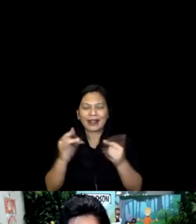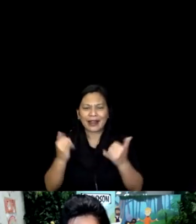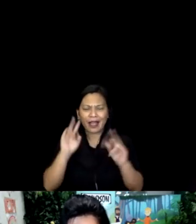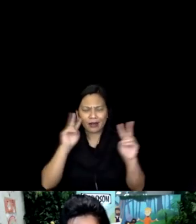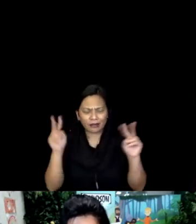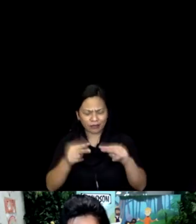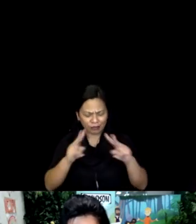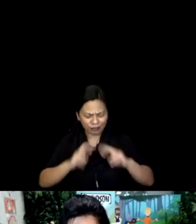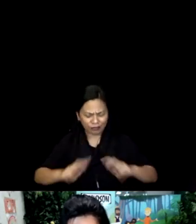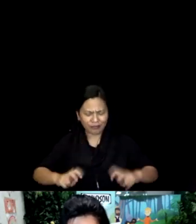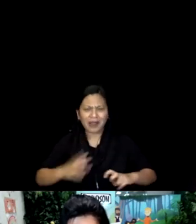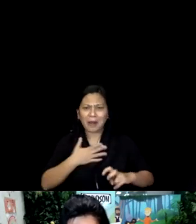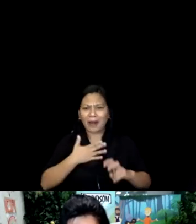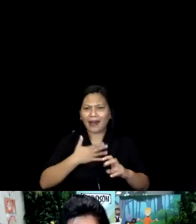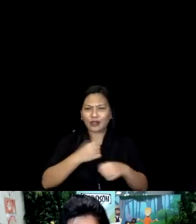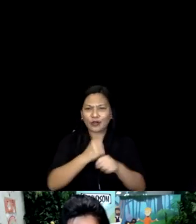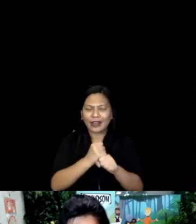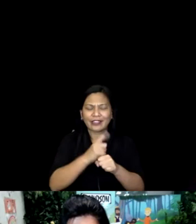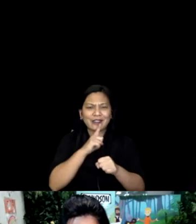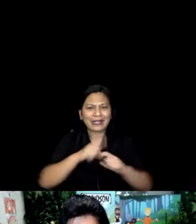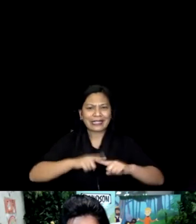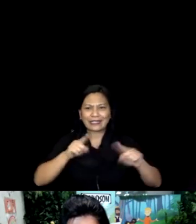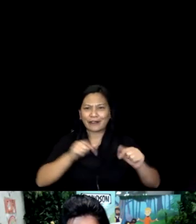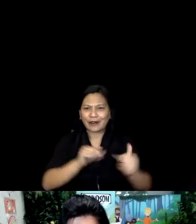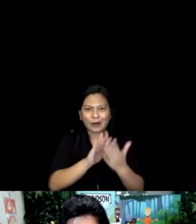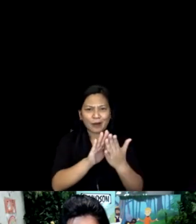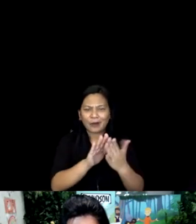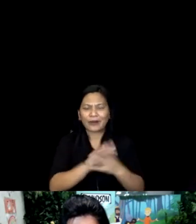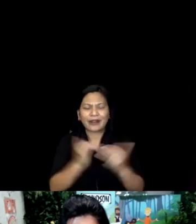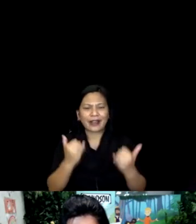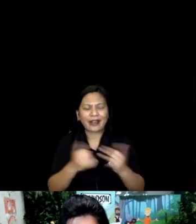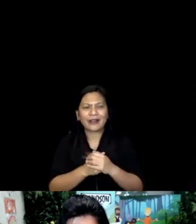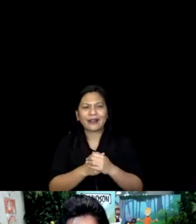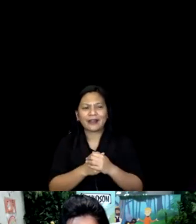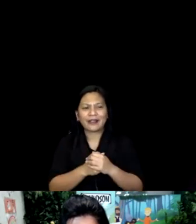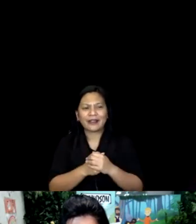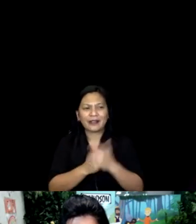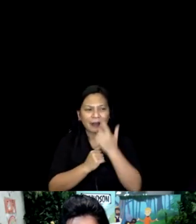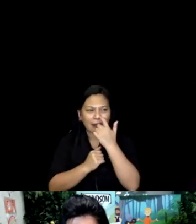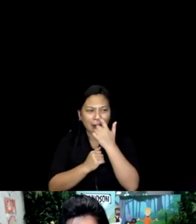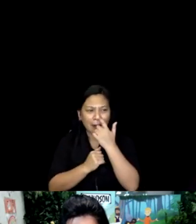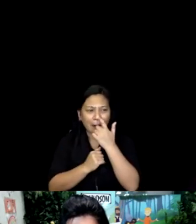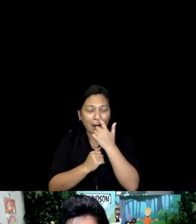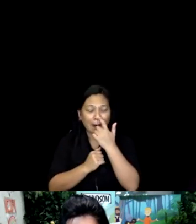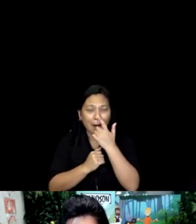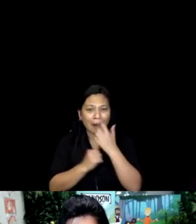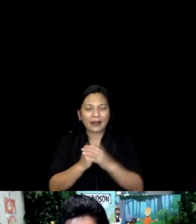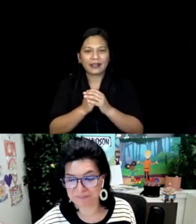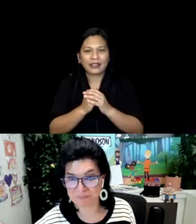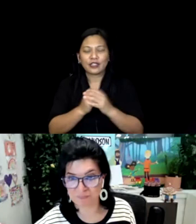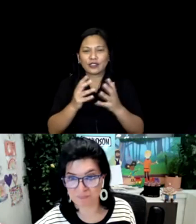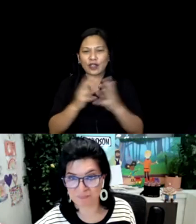It seems like so much of it comes from, so much of it is from feelings